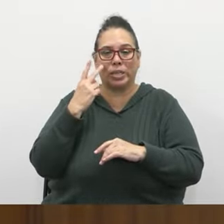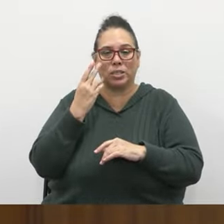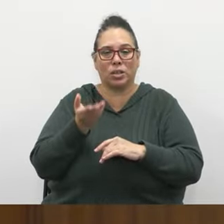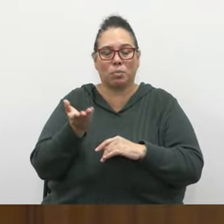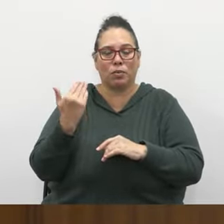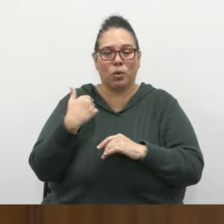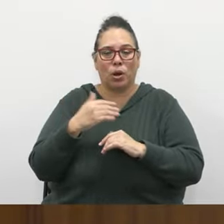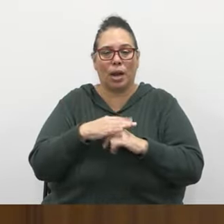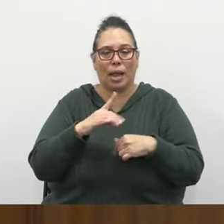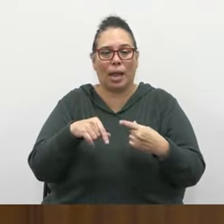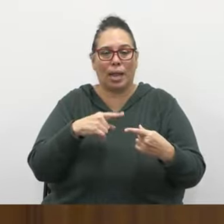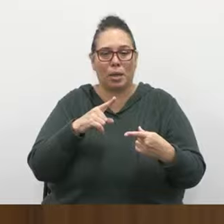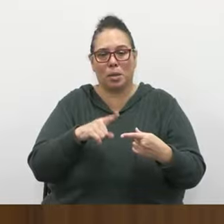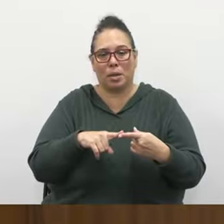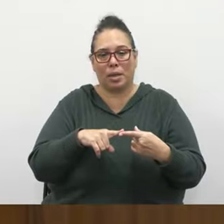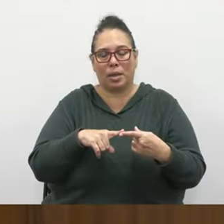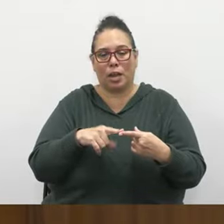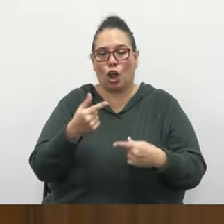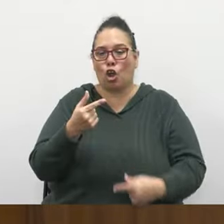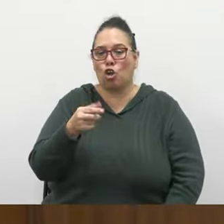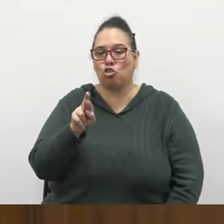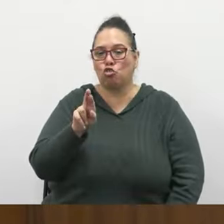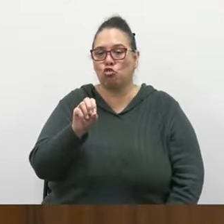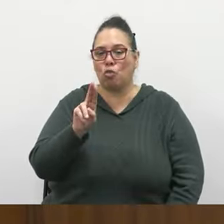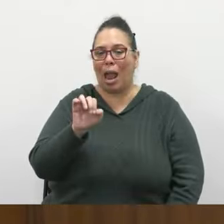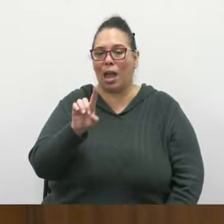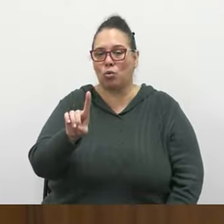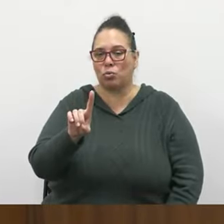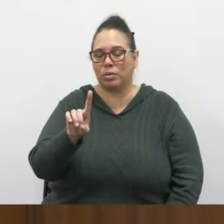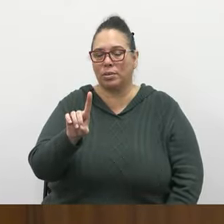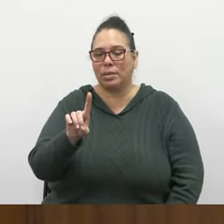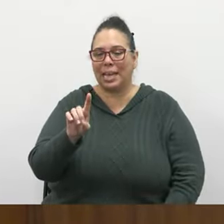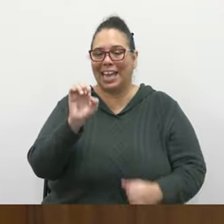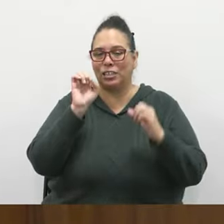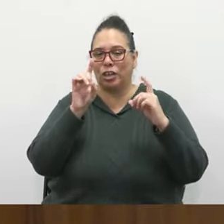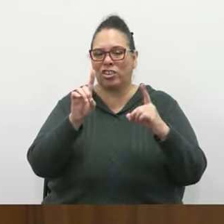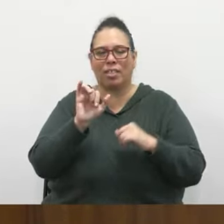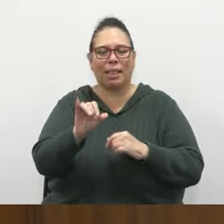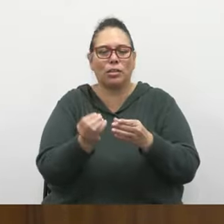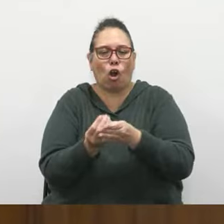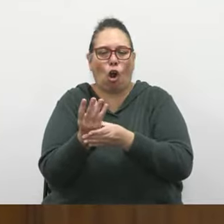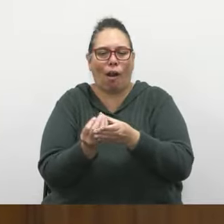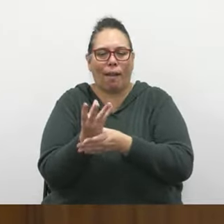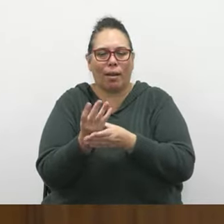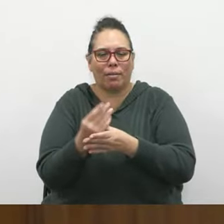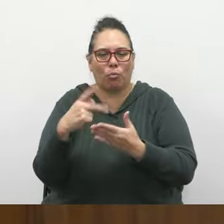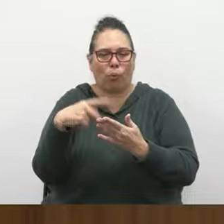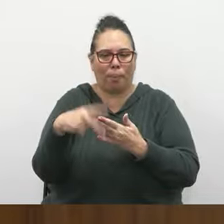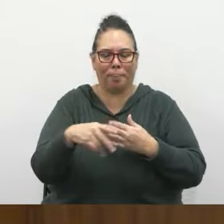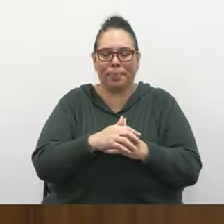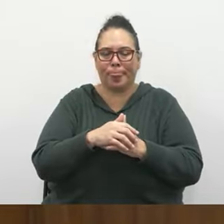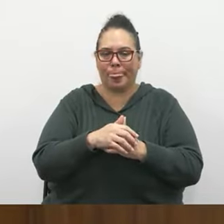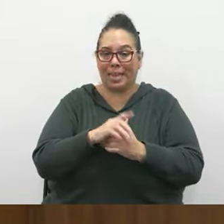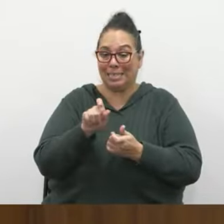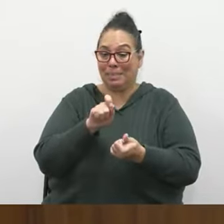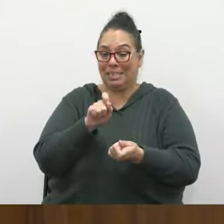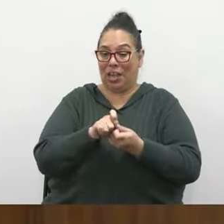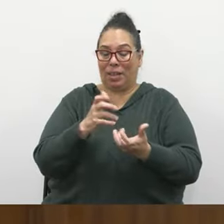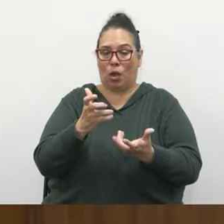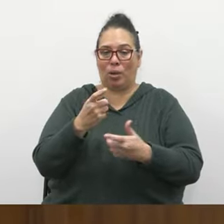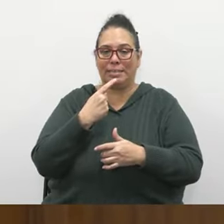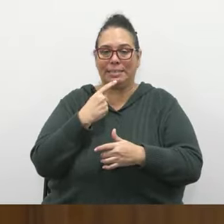education and the wonderful work that ground education is doing in partnership with our schools. And specifically, I'll say for